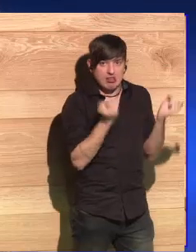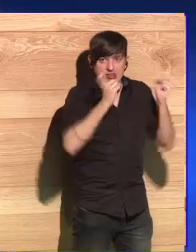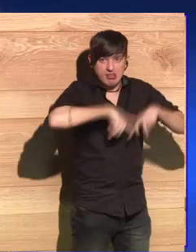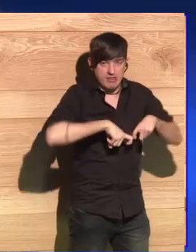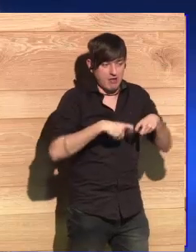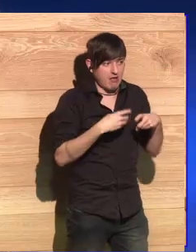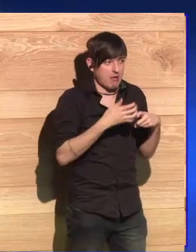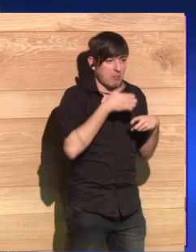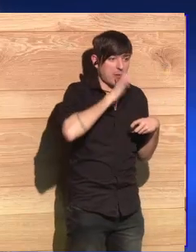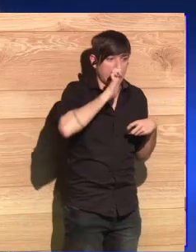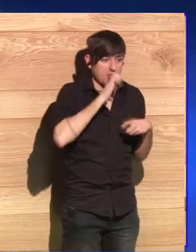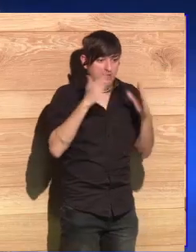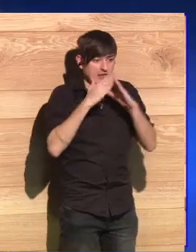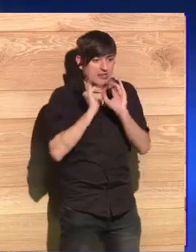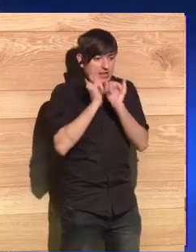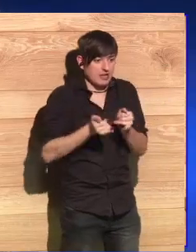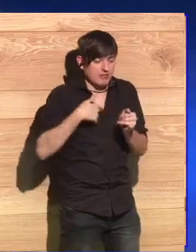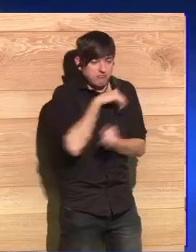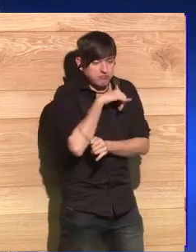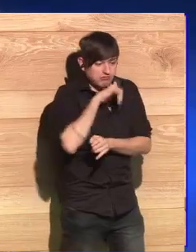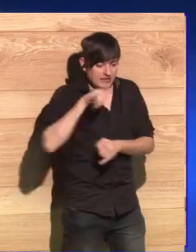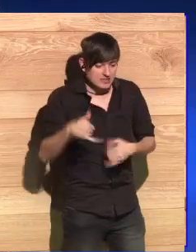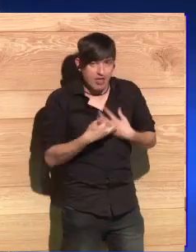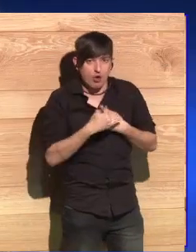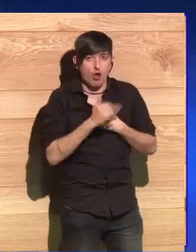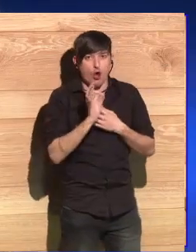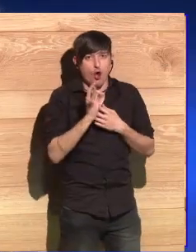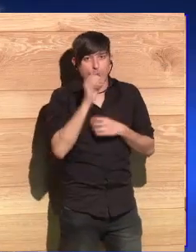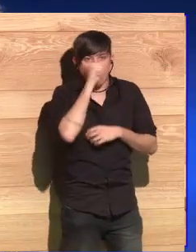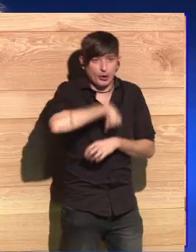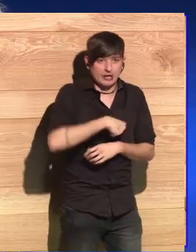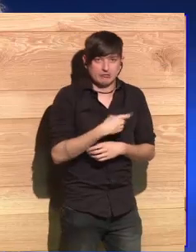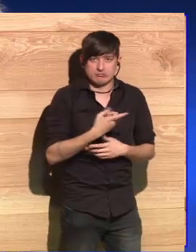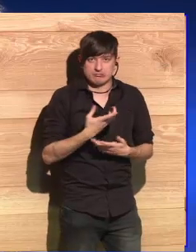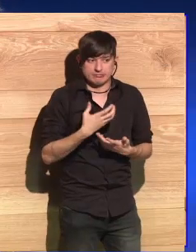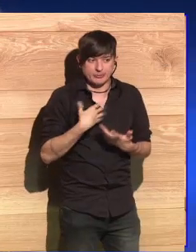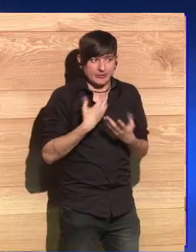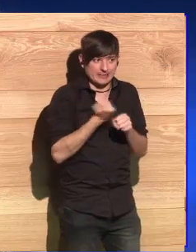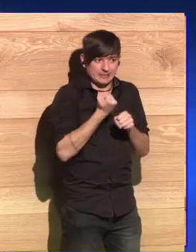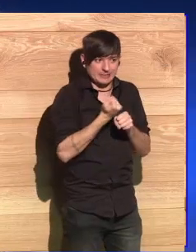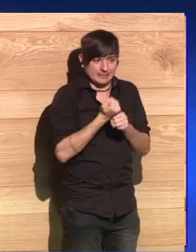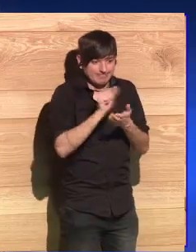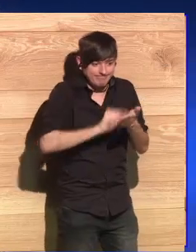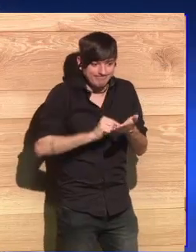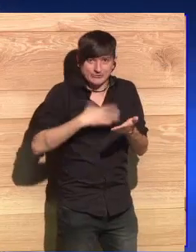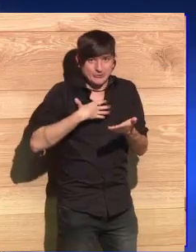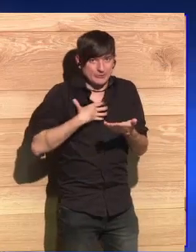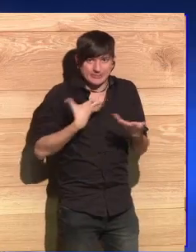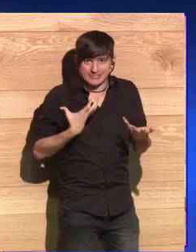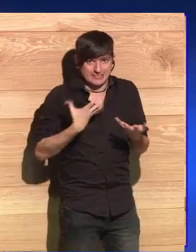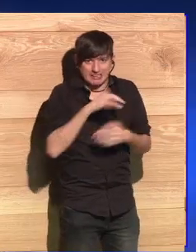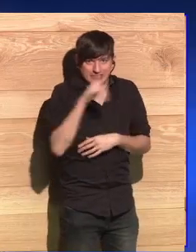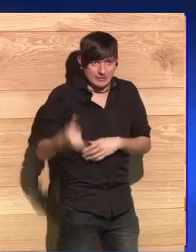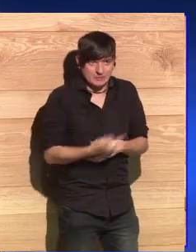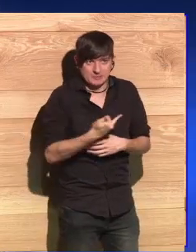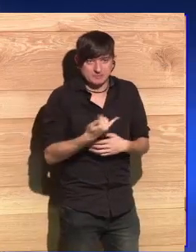wasted to do the work that I should have been doing to write a novel. So when Jay McInerney hit it big with that story,